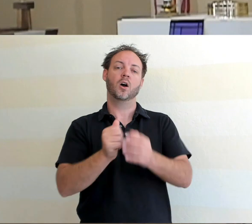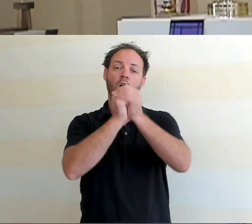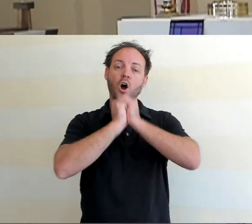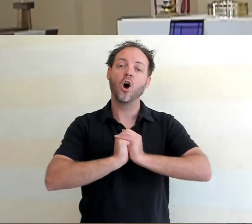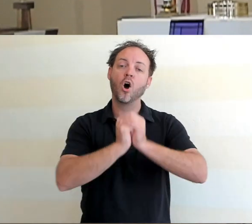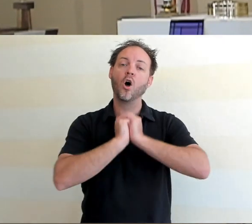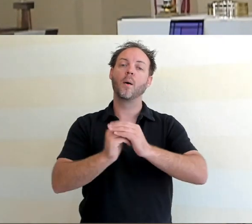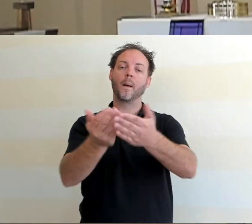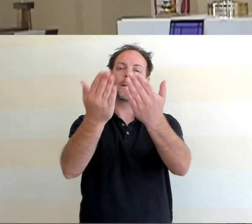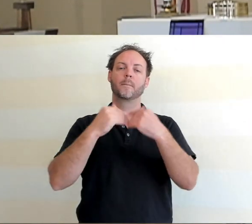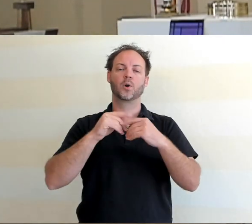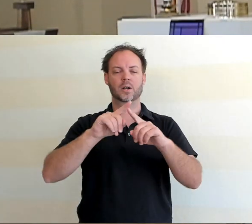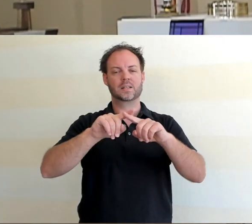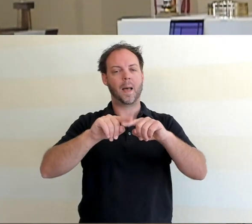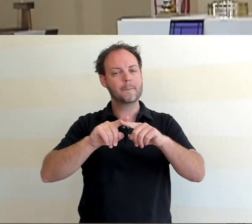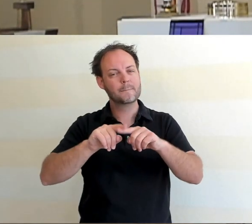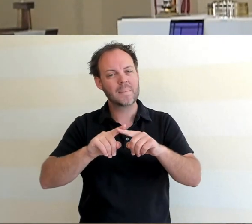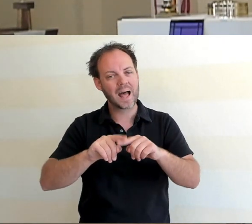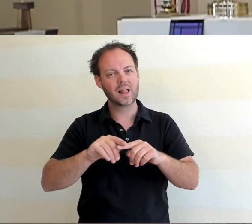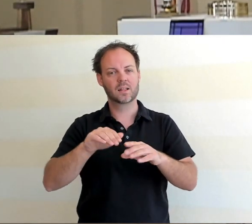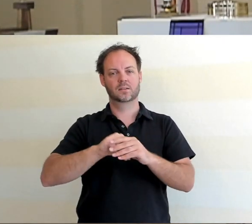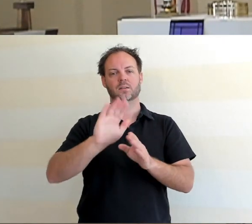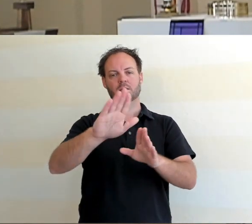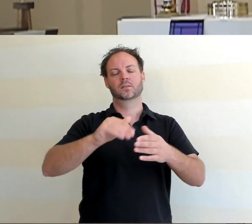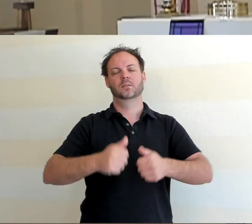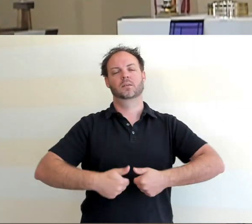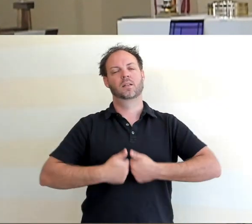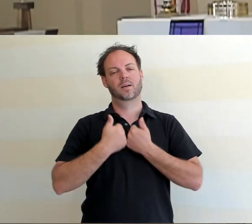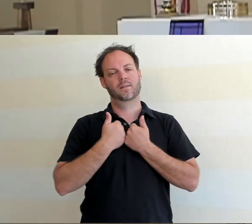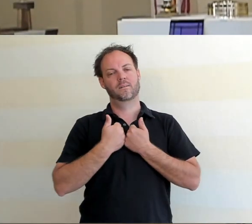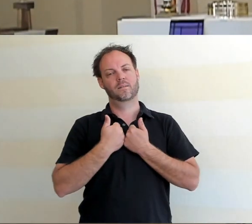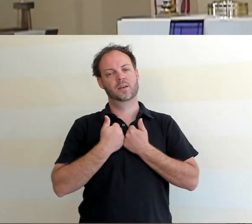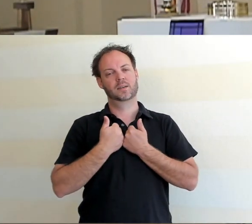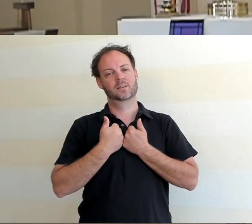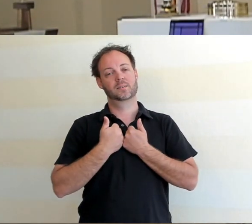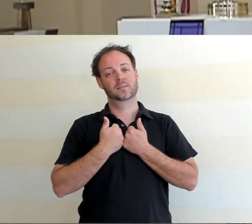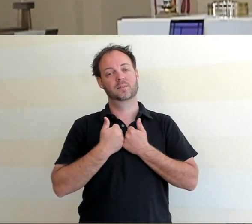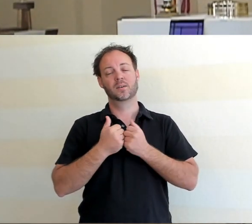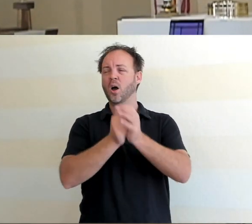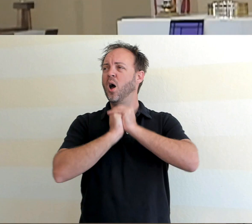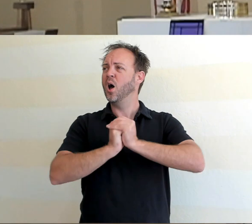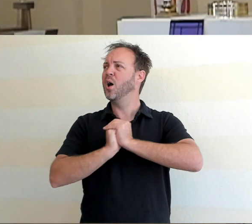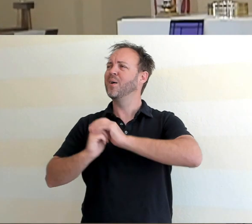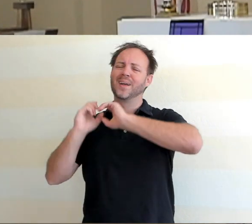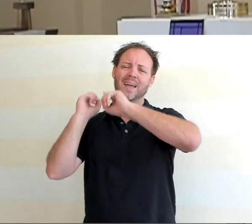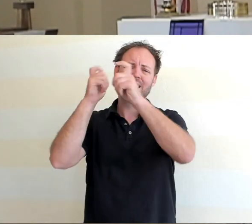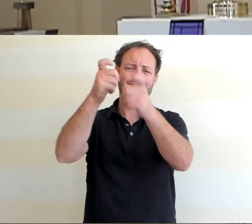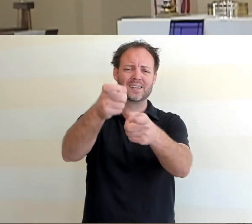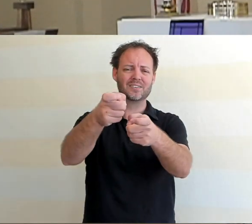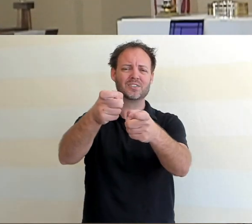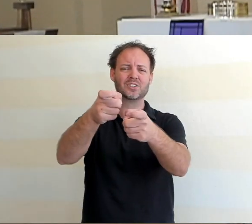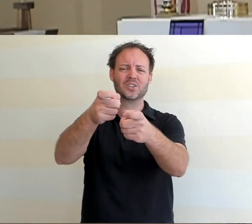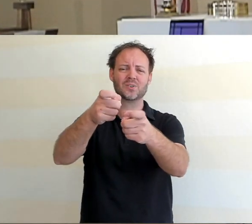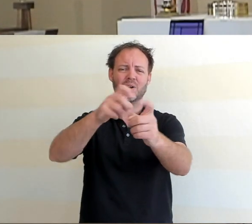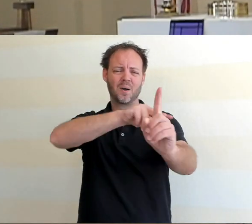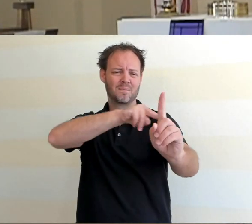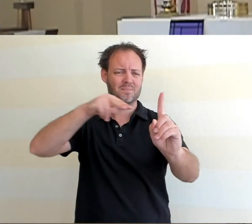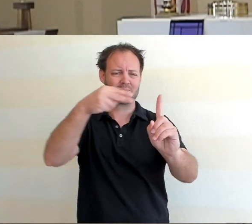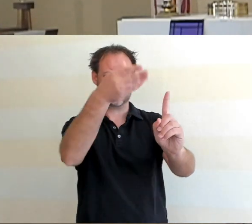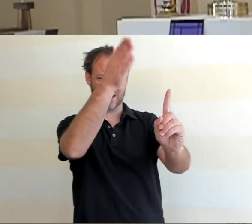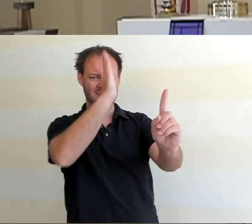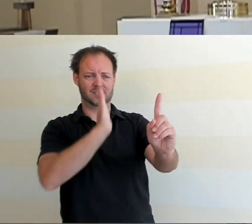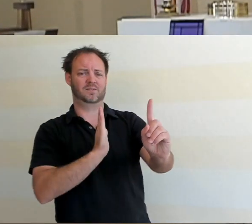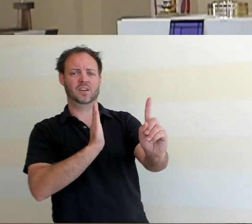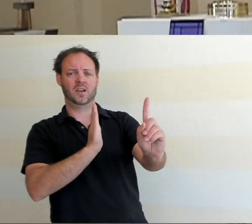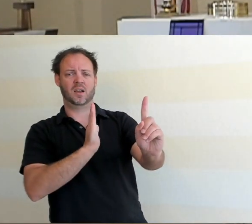Prayer brings a balance into your life. Prayer gives you a godly perspective on